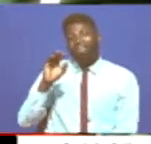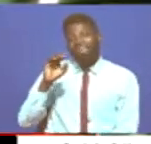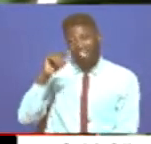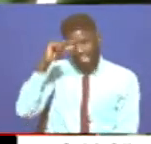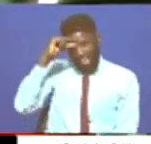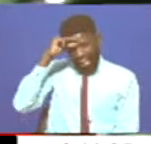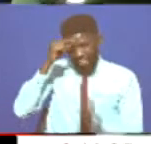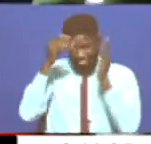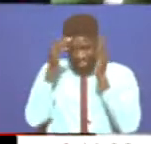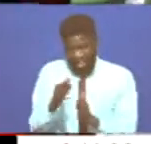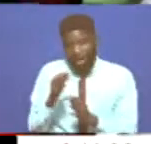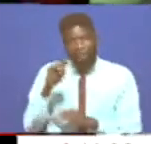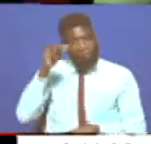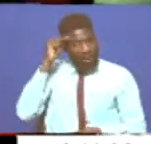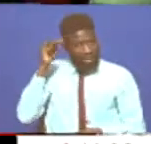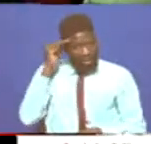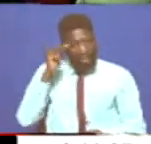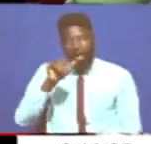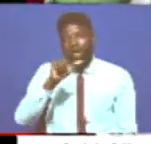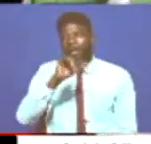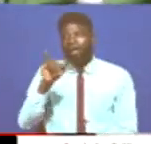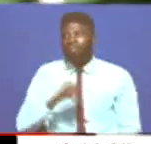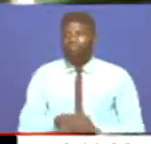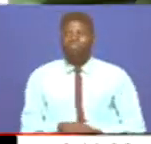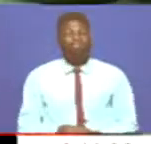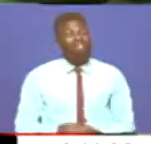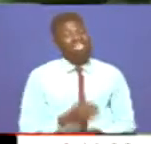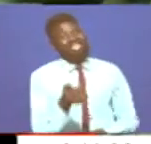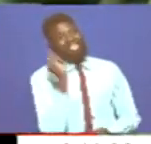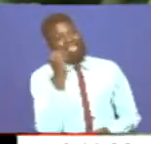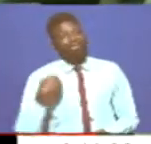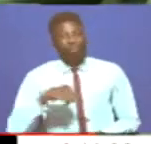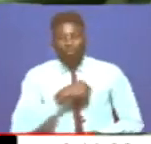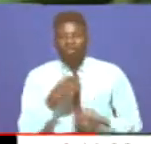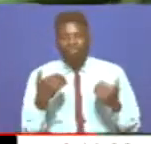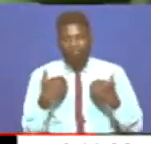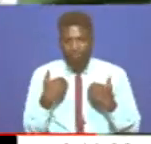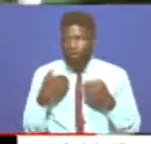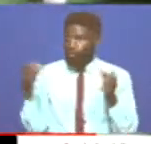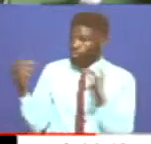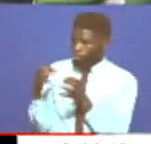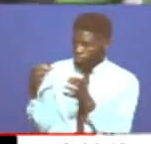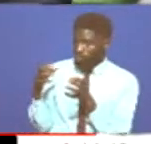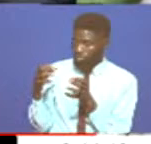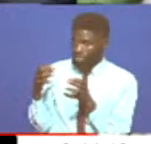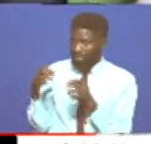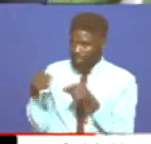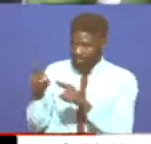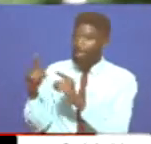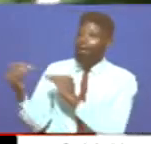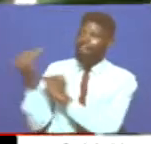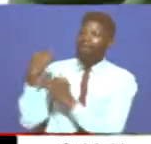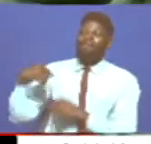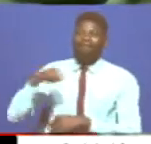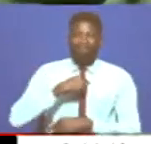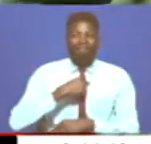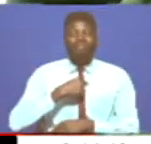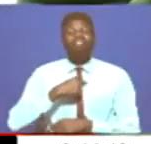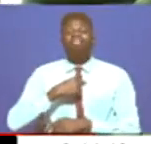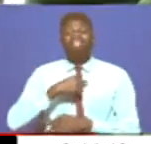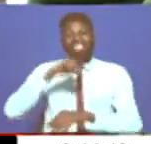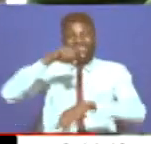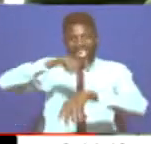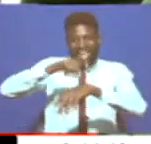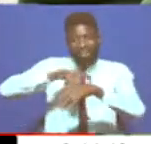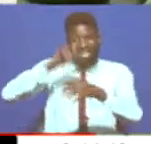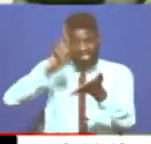caucus here yesterday from one of our legions, and they did express the need for us to extend the registration period. So